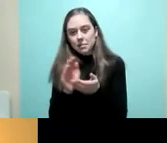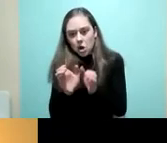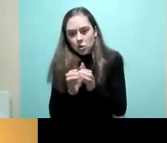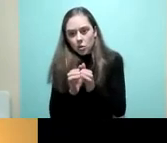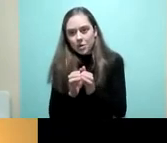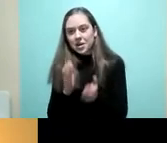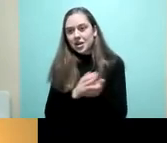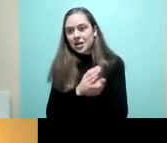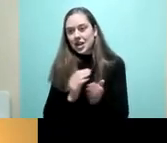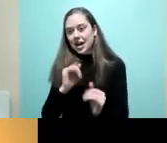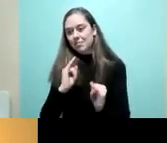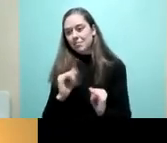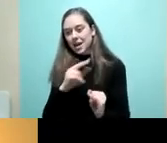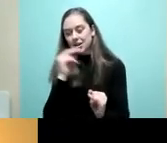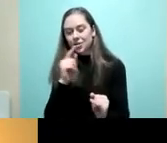carried away with all of that.